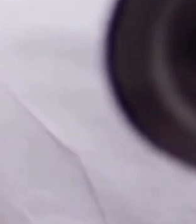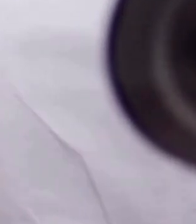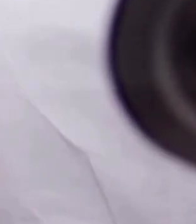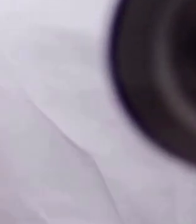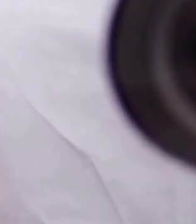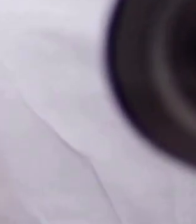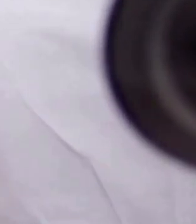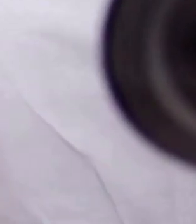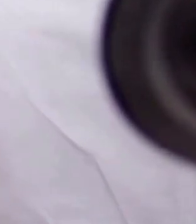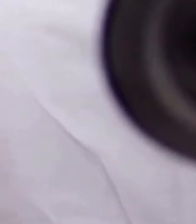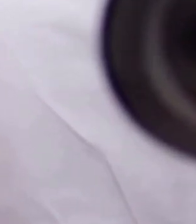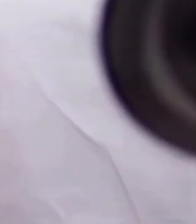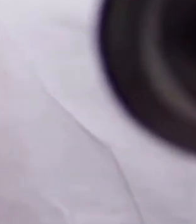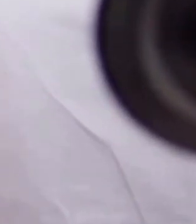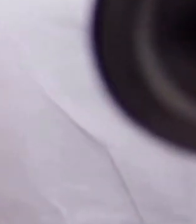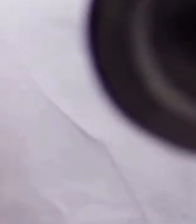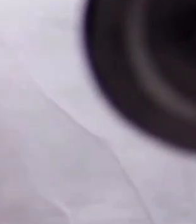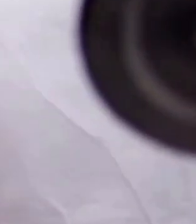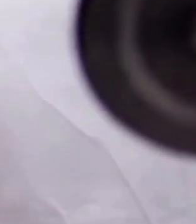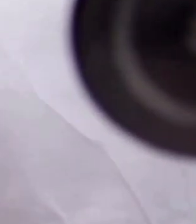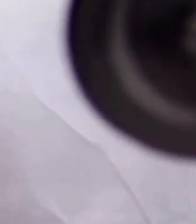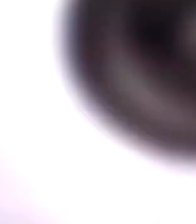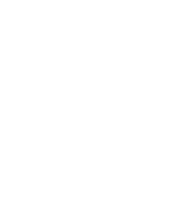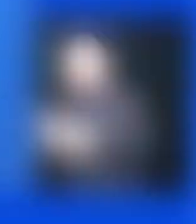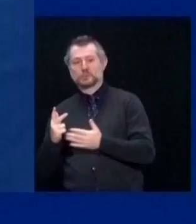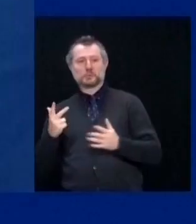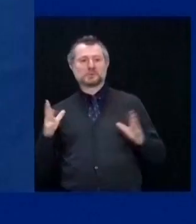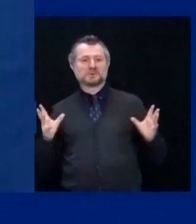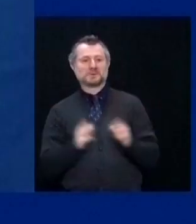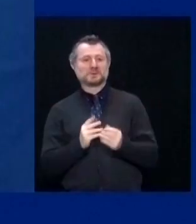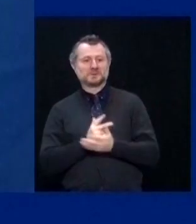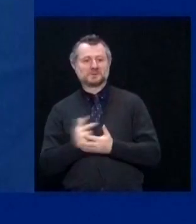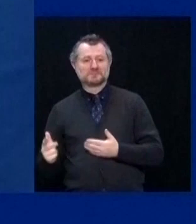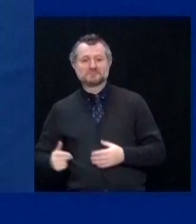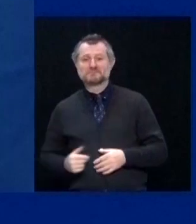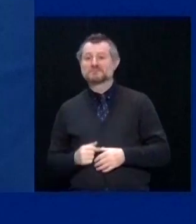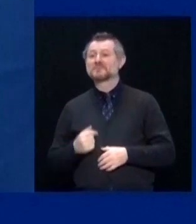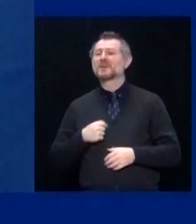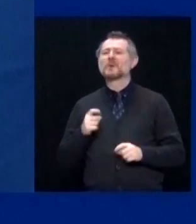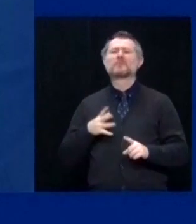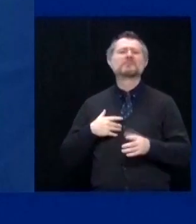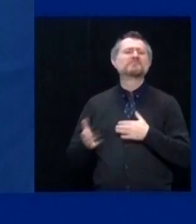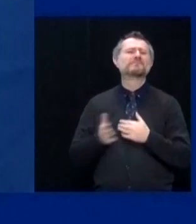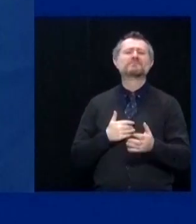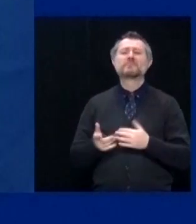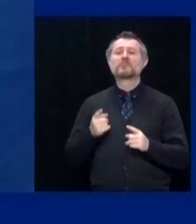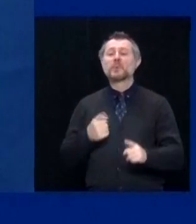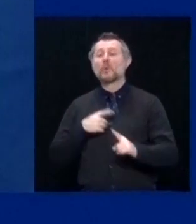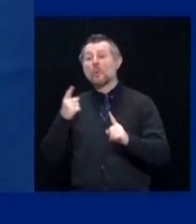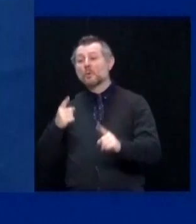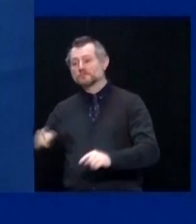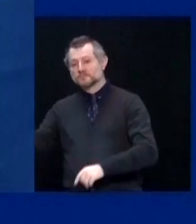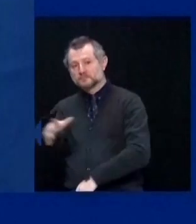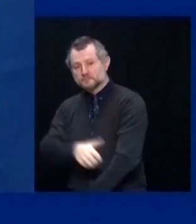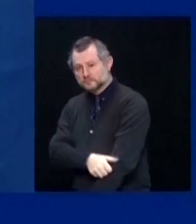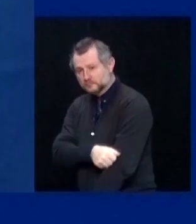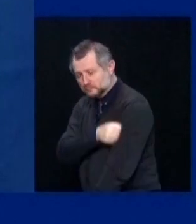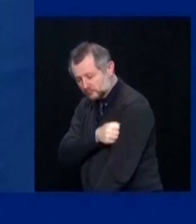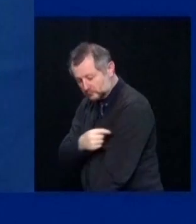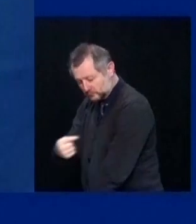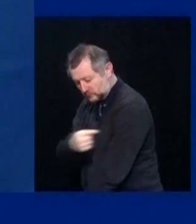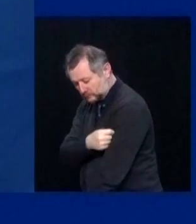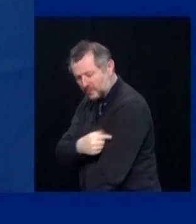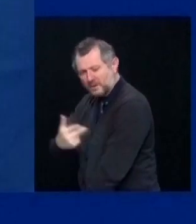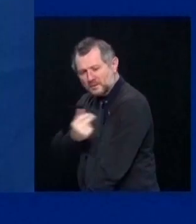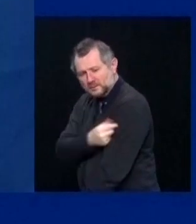vaccine supply forced it to cancel appointments through next Tuesday. Get needles in the arms. New York Governor Andrew Cuomo blamed